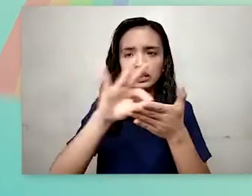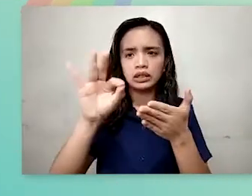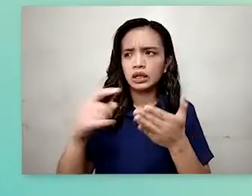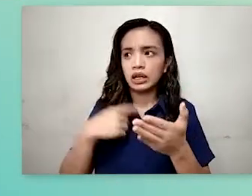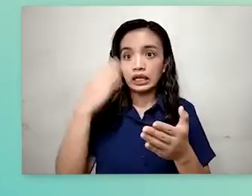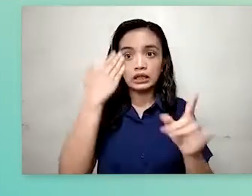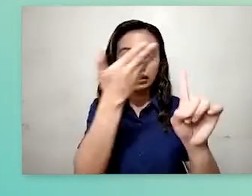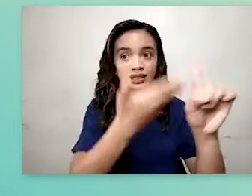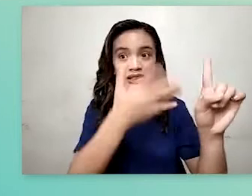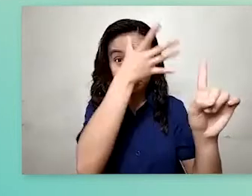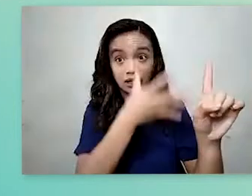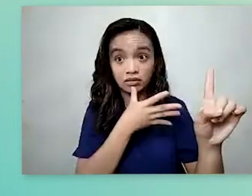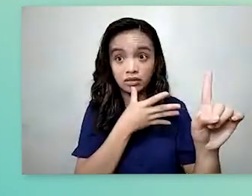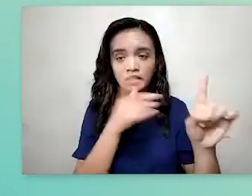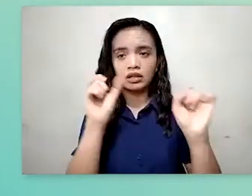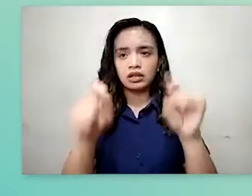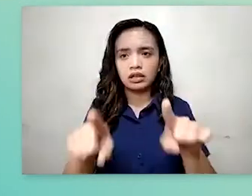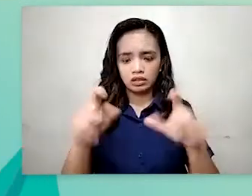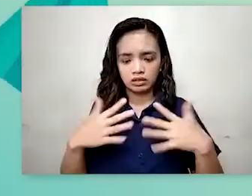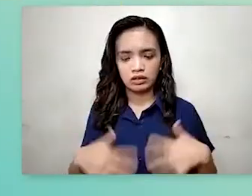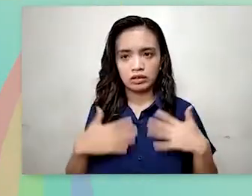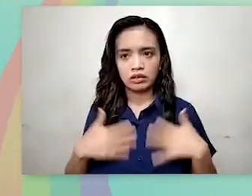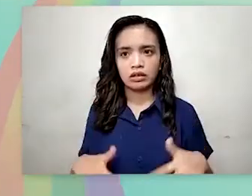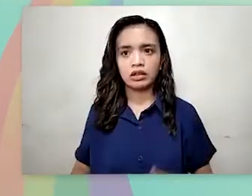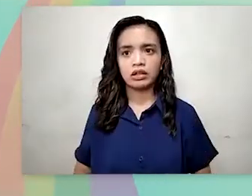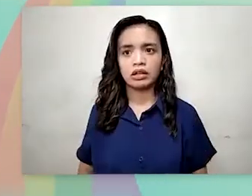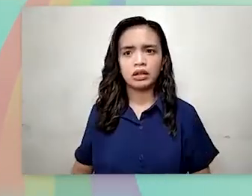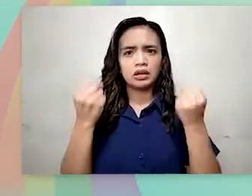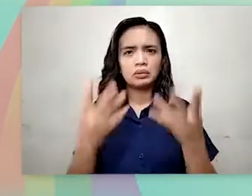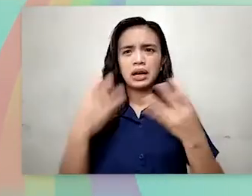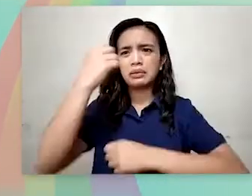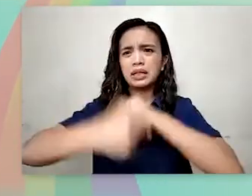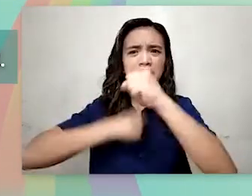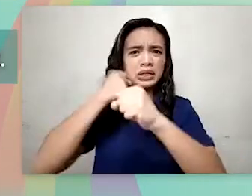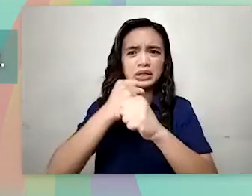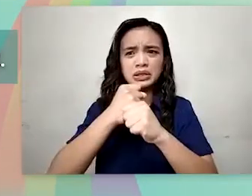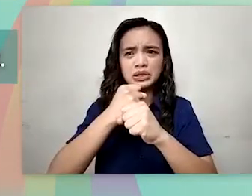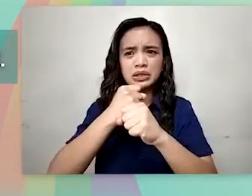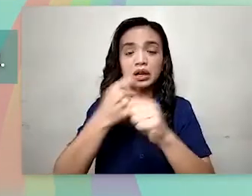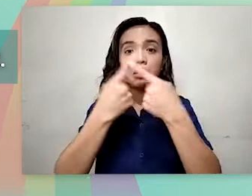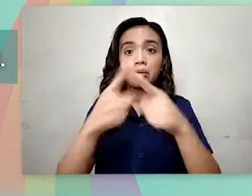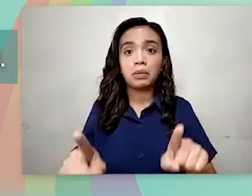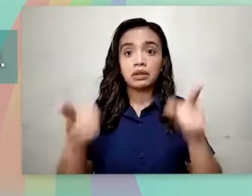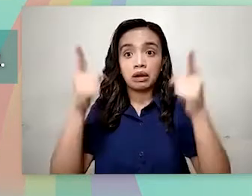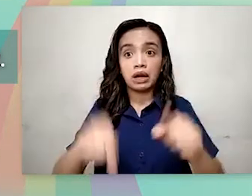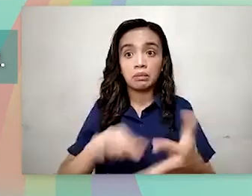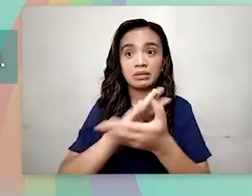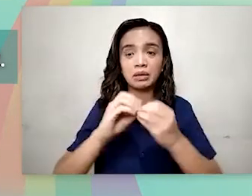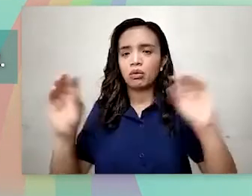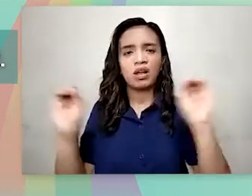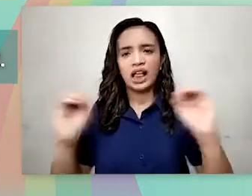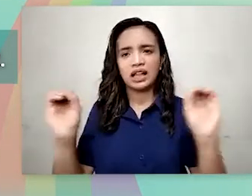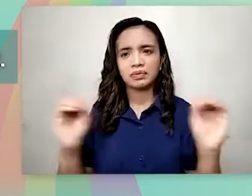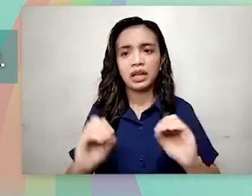know someone whose parents were selling clothes. They had a couple stores for many, many years, but during the pandemic, they lost them because they weren't